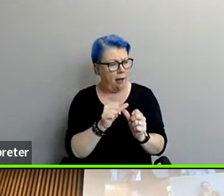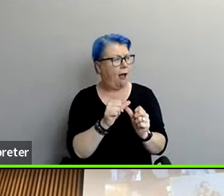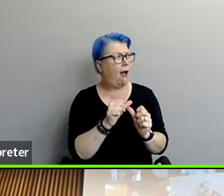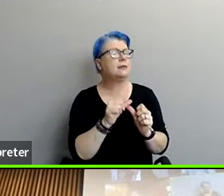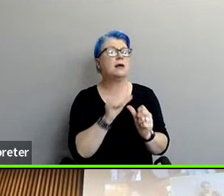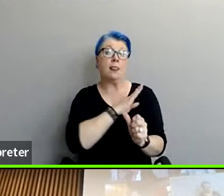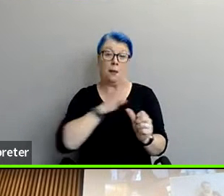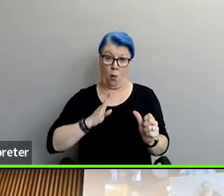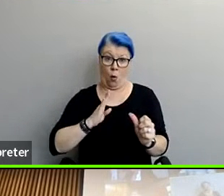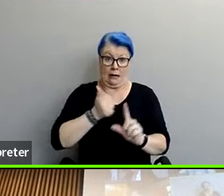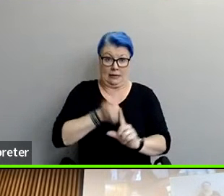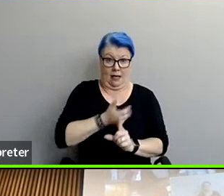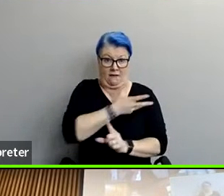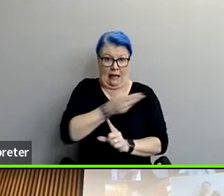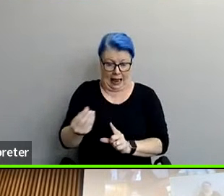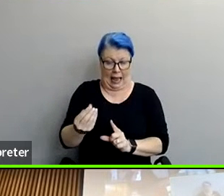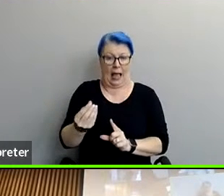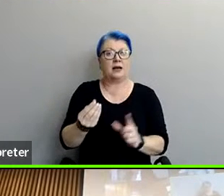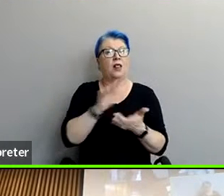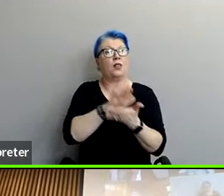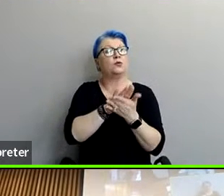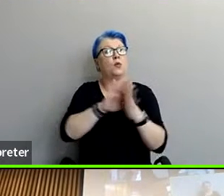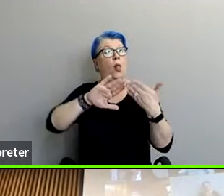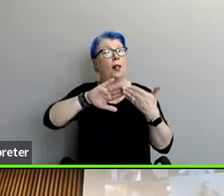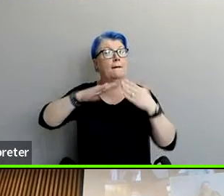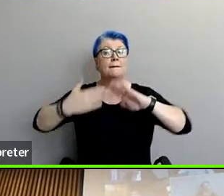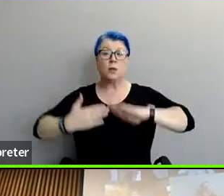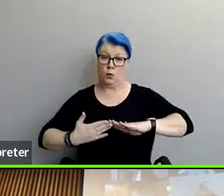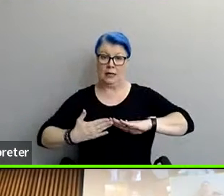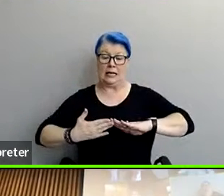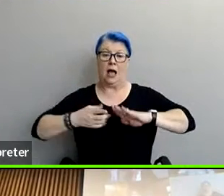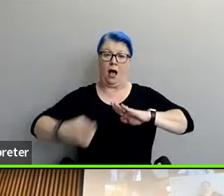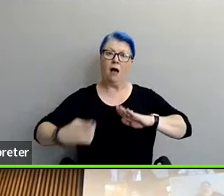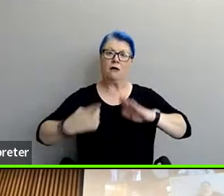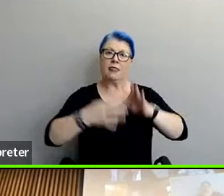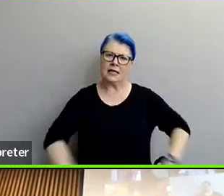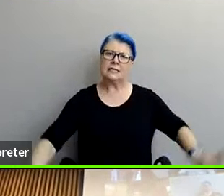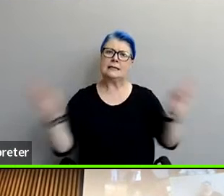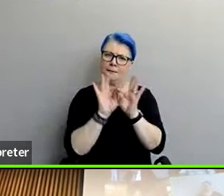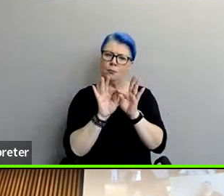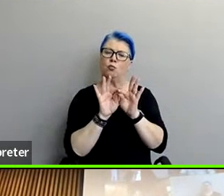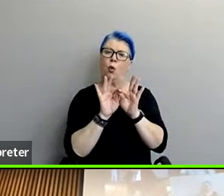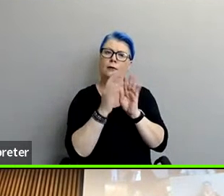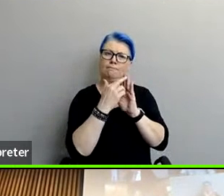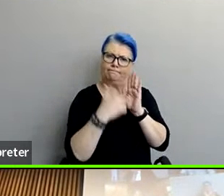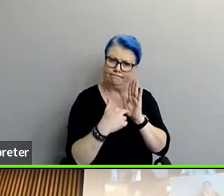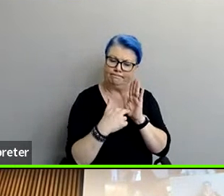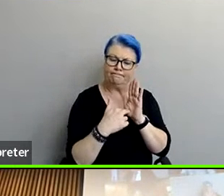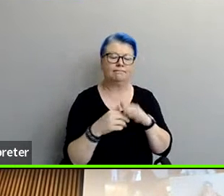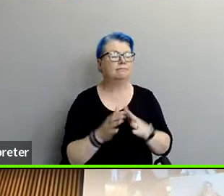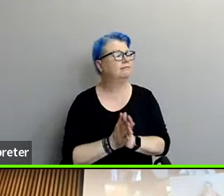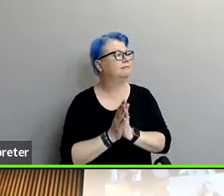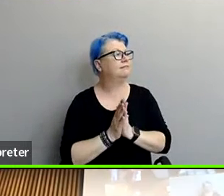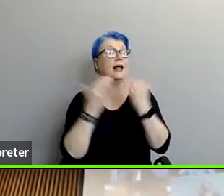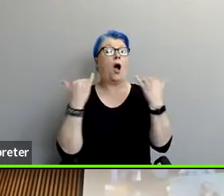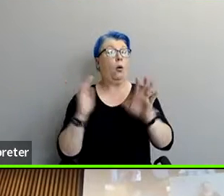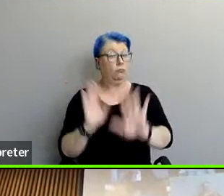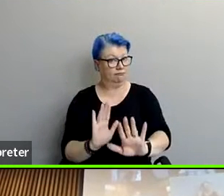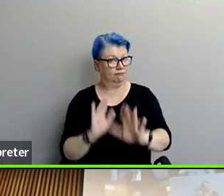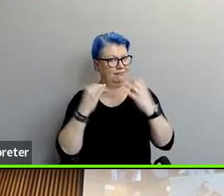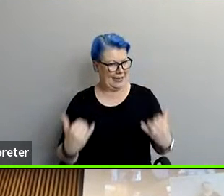about these important matters. Now on to our first business on the agenda. One more thing to